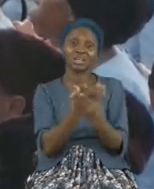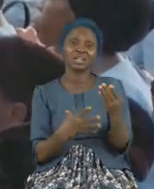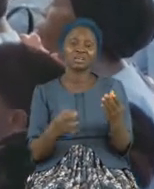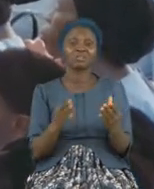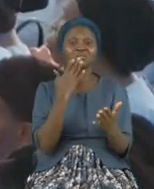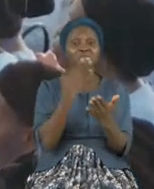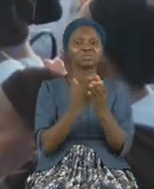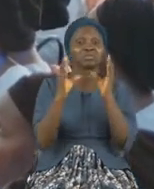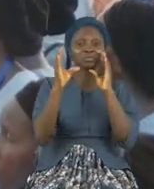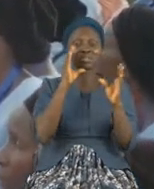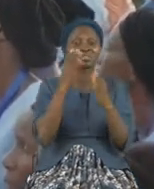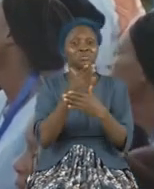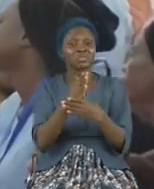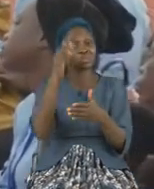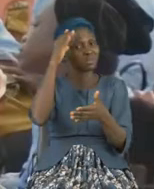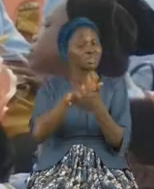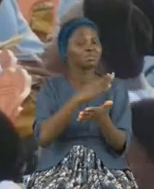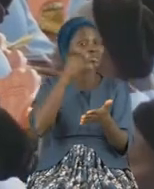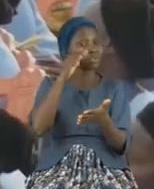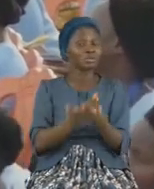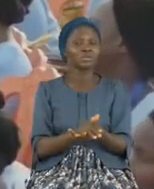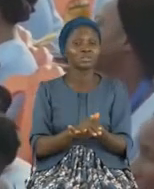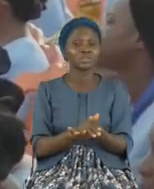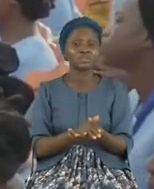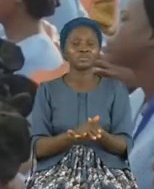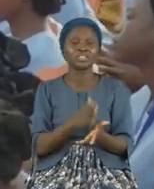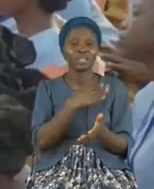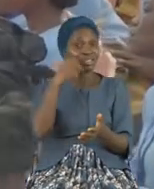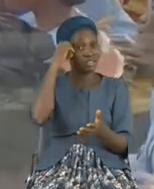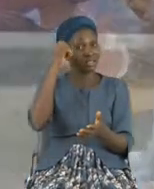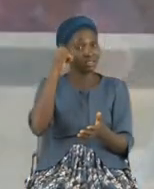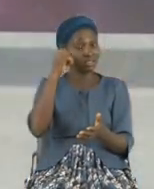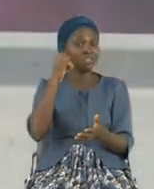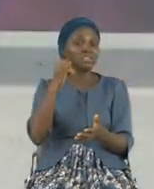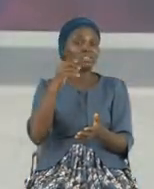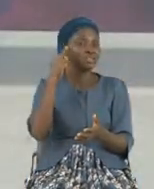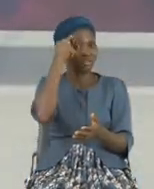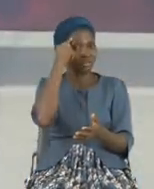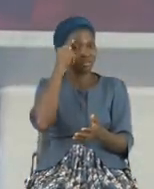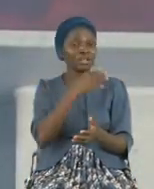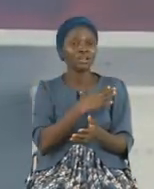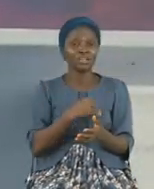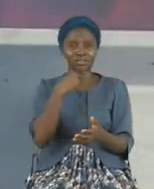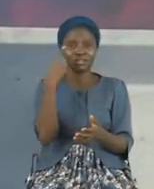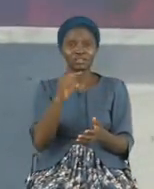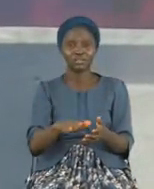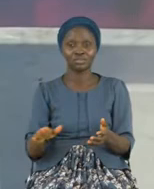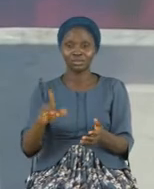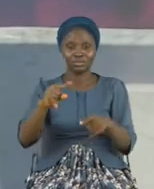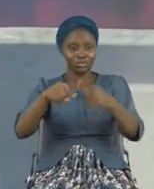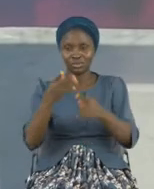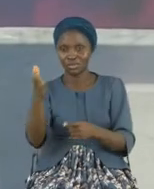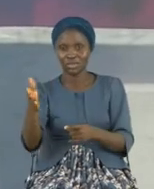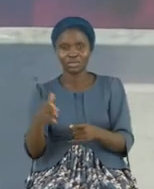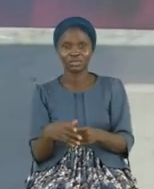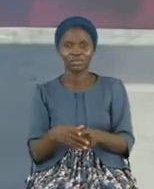wife. He talks and she talks. And she tells the children, go this way. And the husband